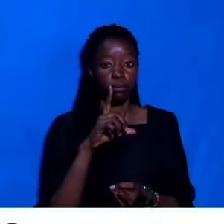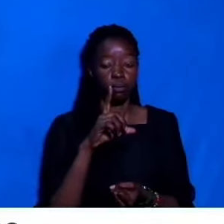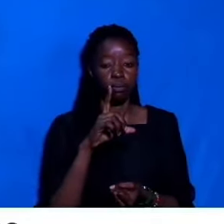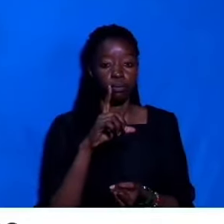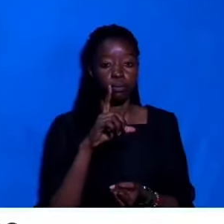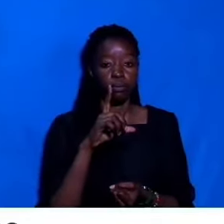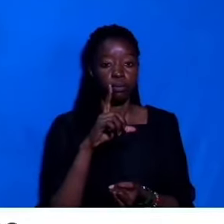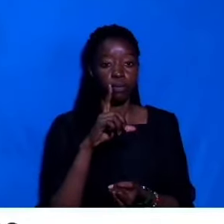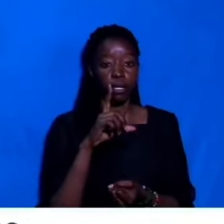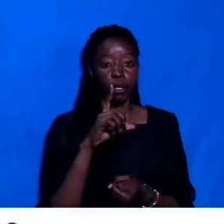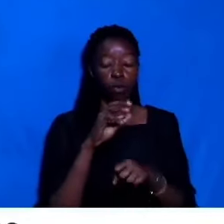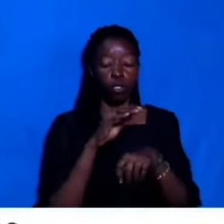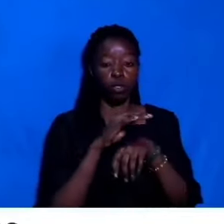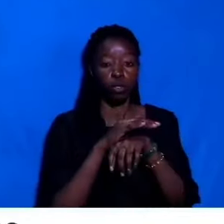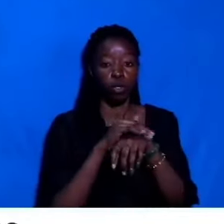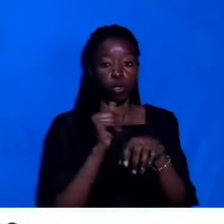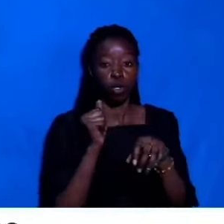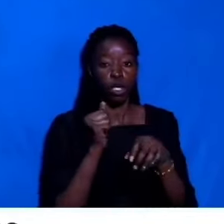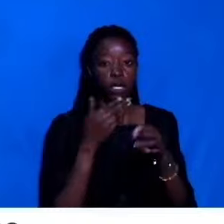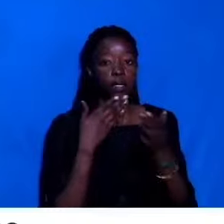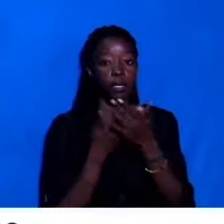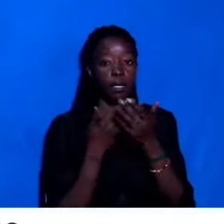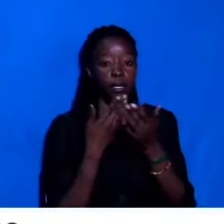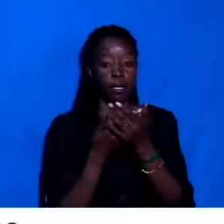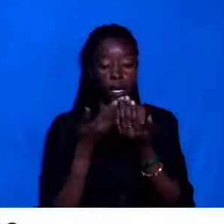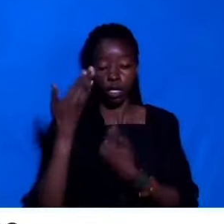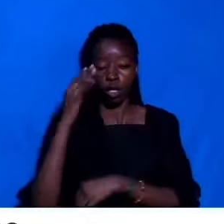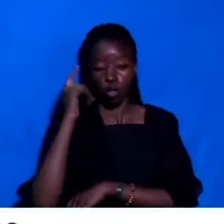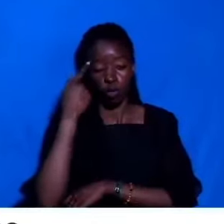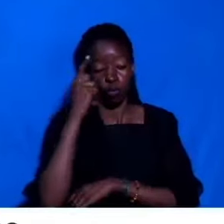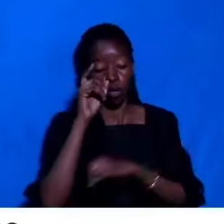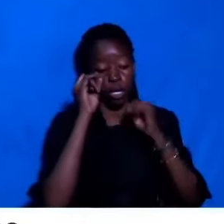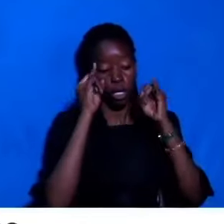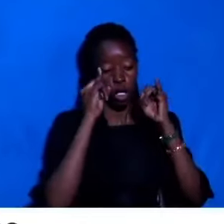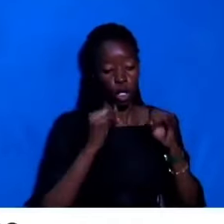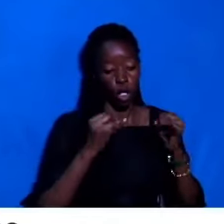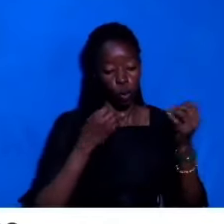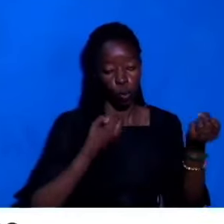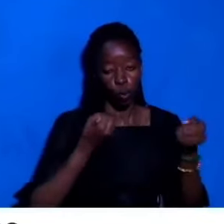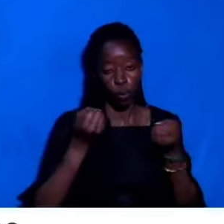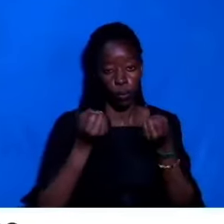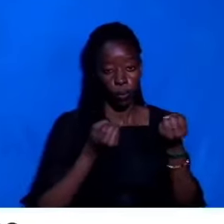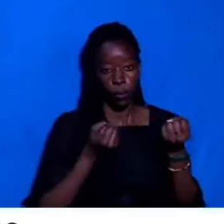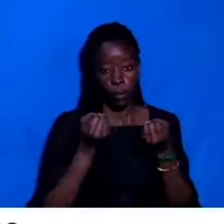This is what she was calling, she was thanking God for. The new.